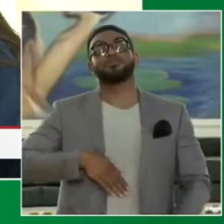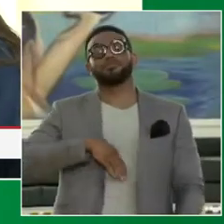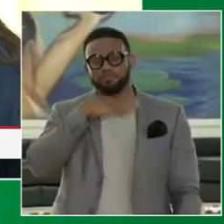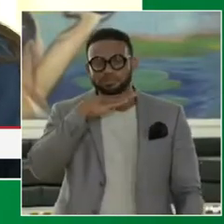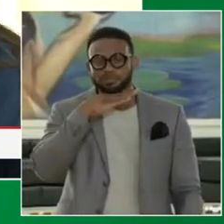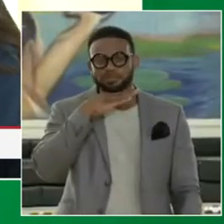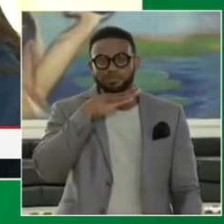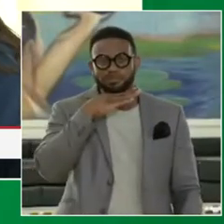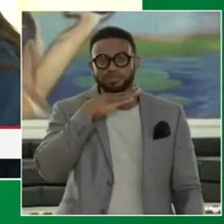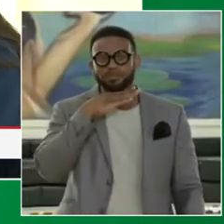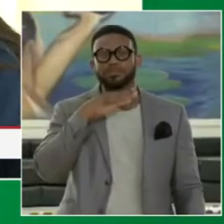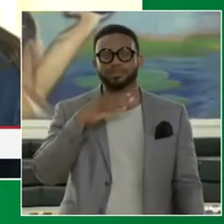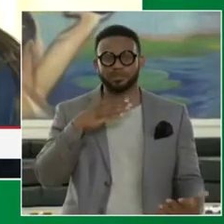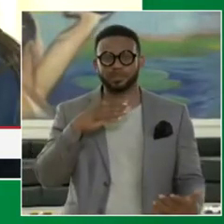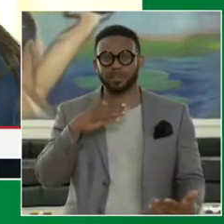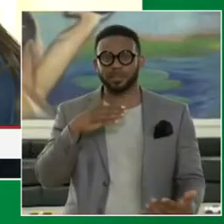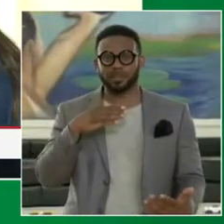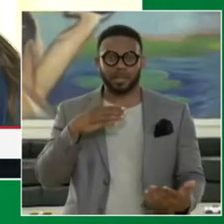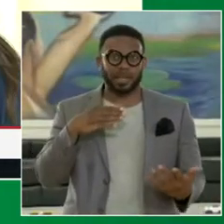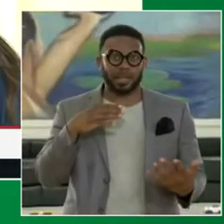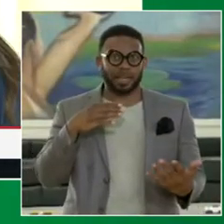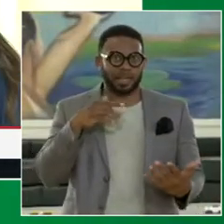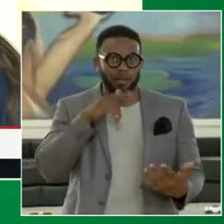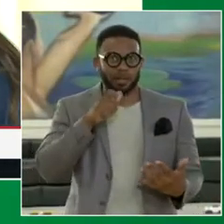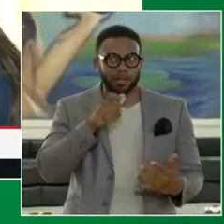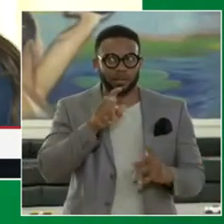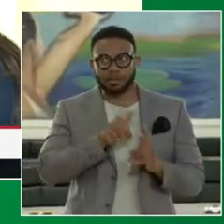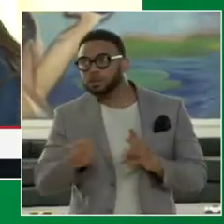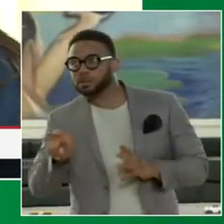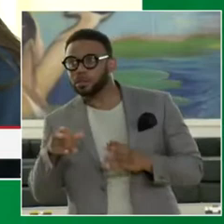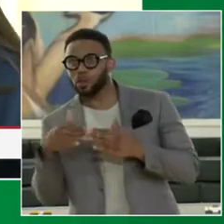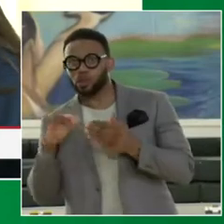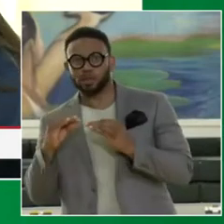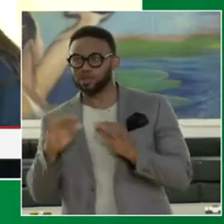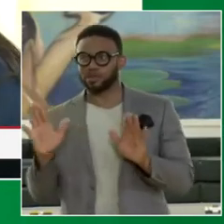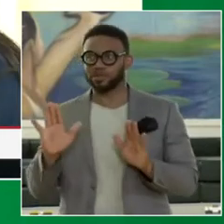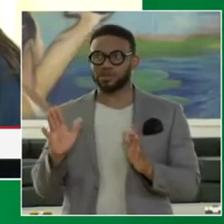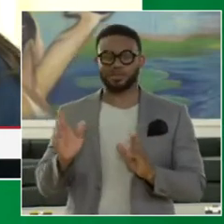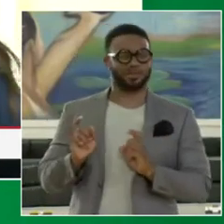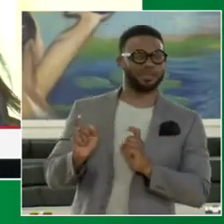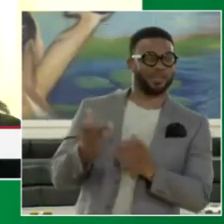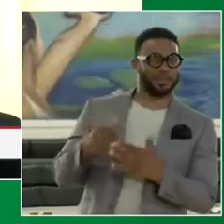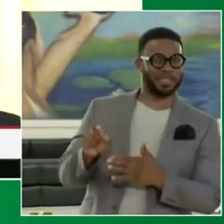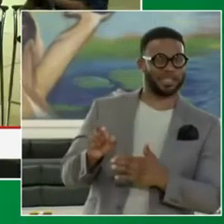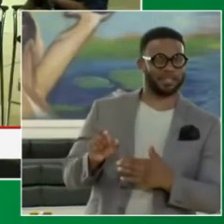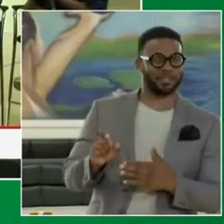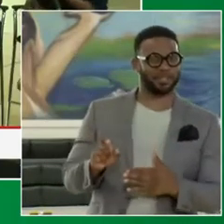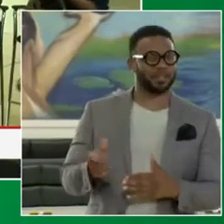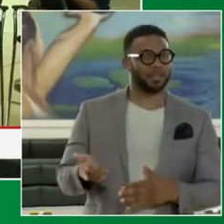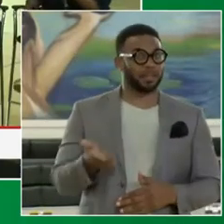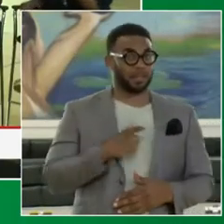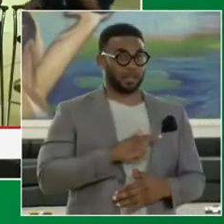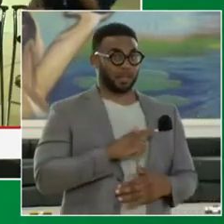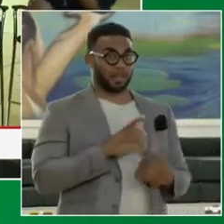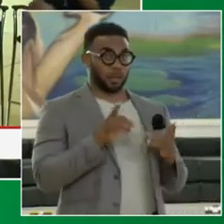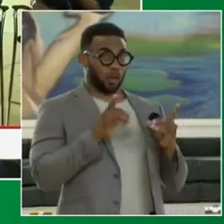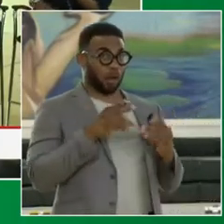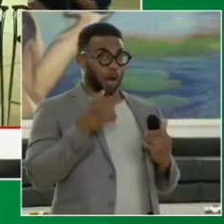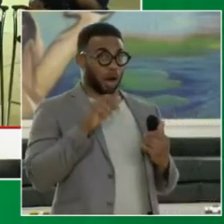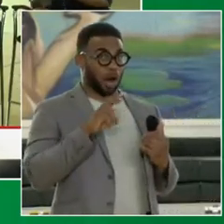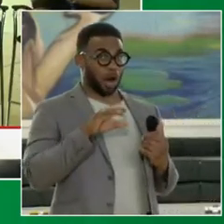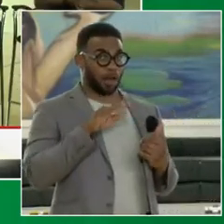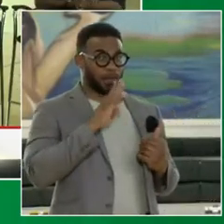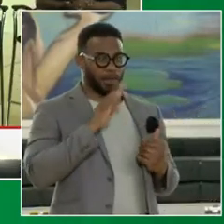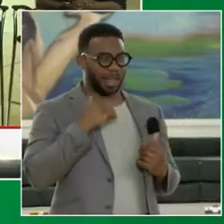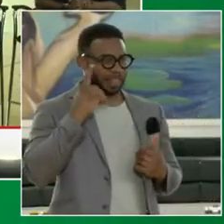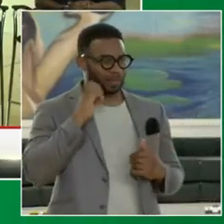to stop further what we say is penetration into the justice system. So I think that we underestimate what